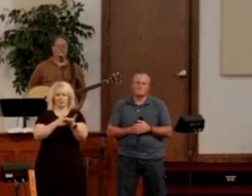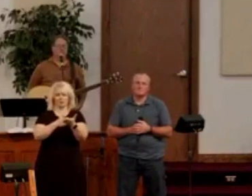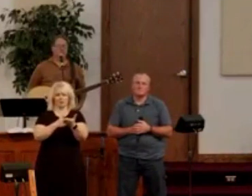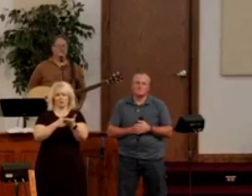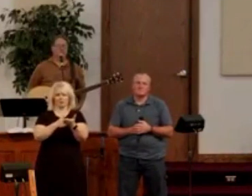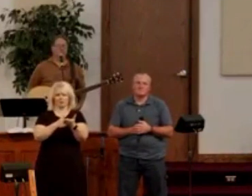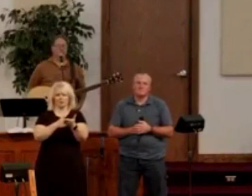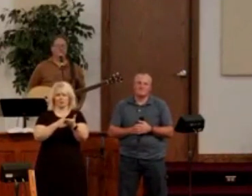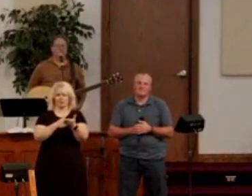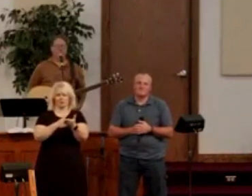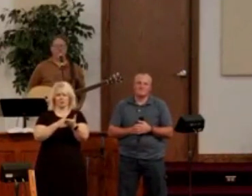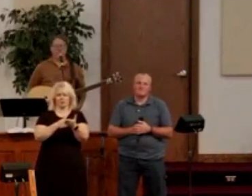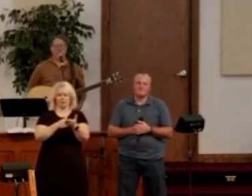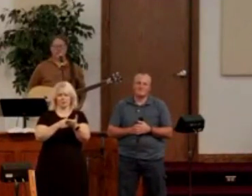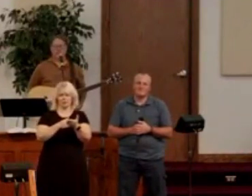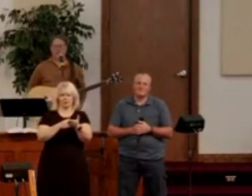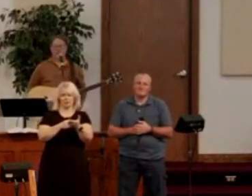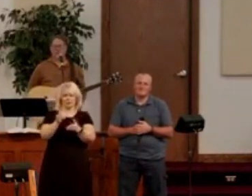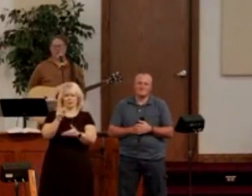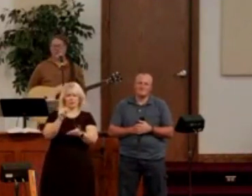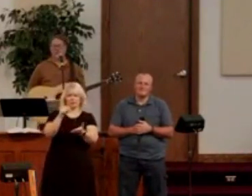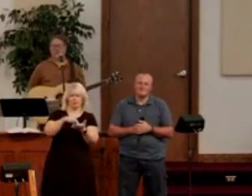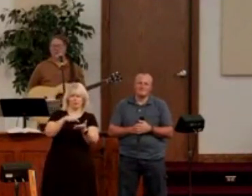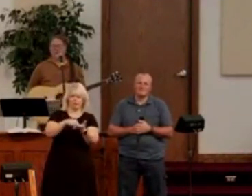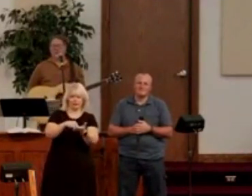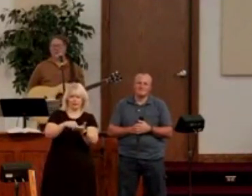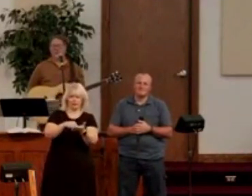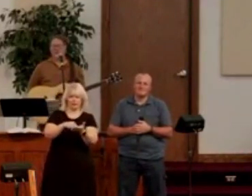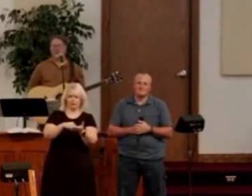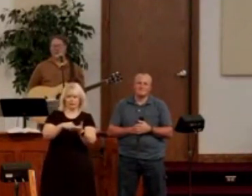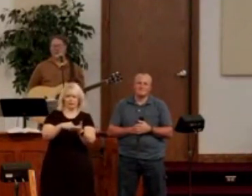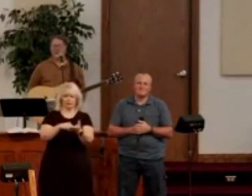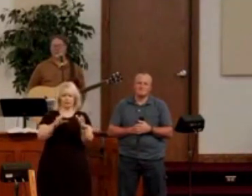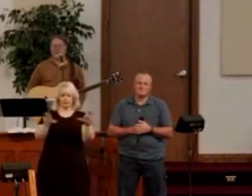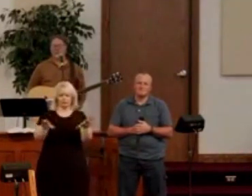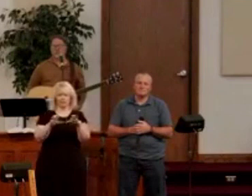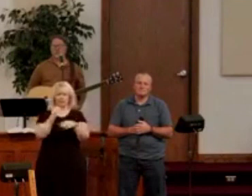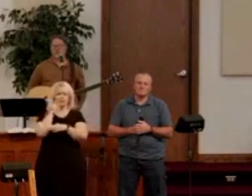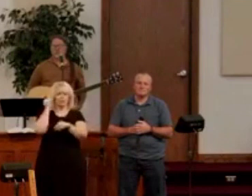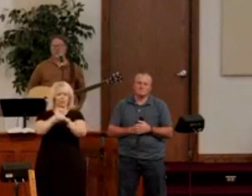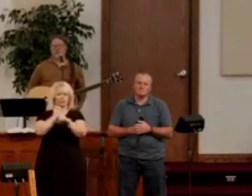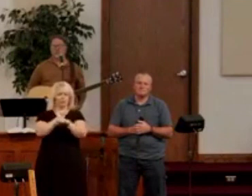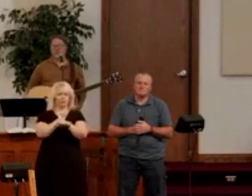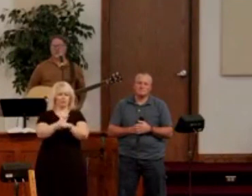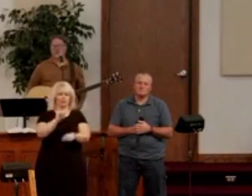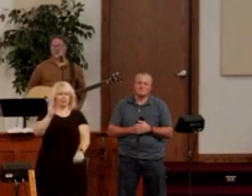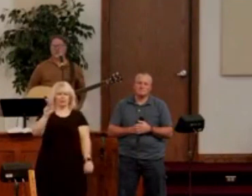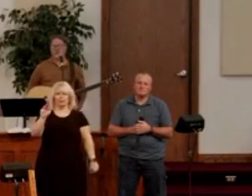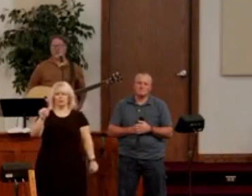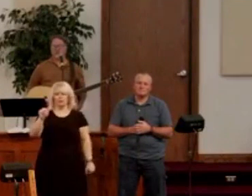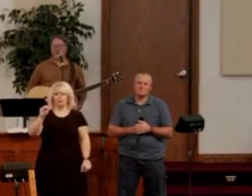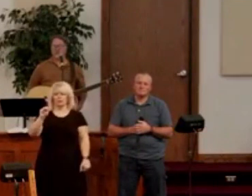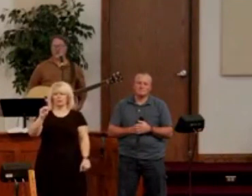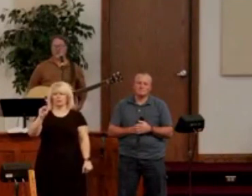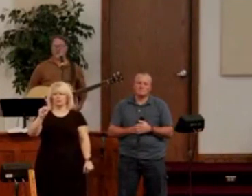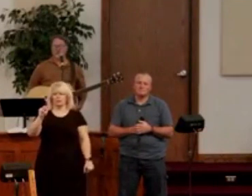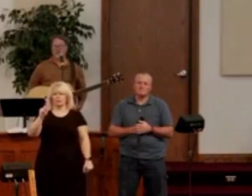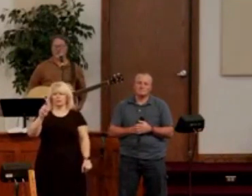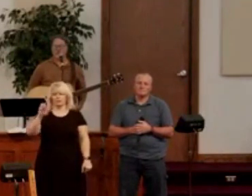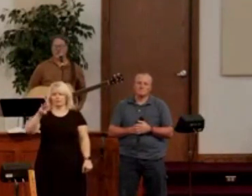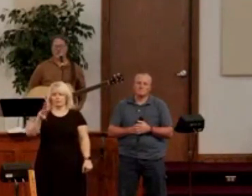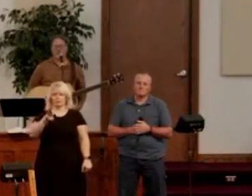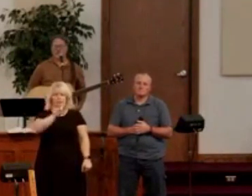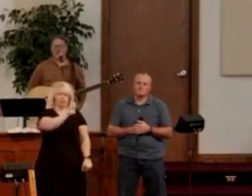cash, not a bit of debt to do the next stage. And we've done the homework. Andrew and Mark have really put a lot of time into